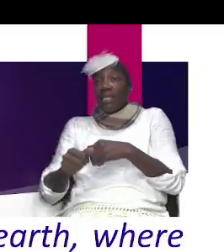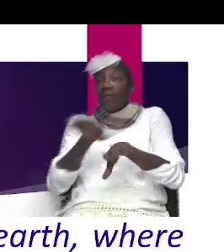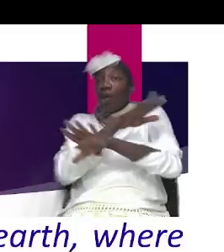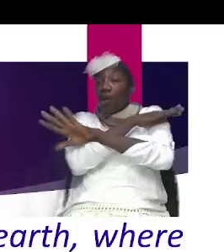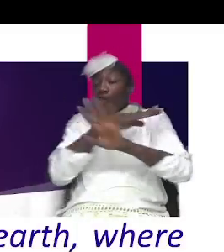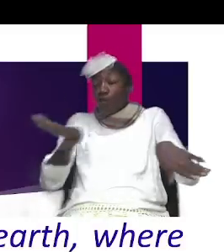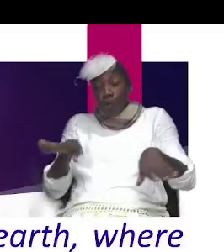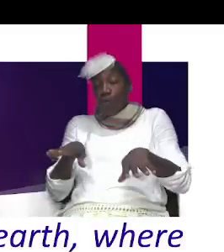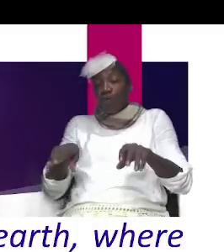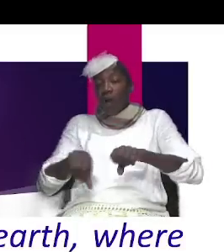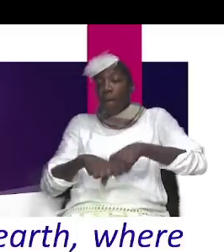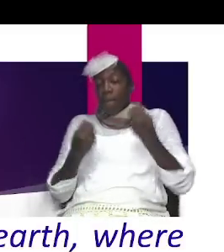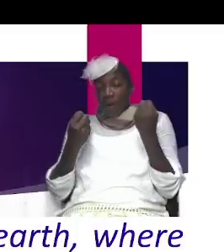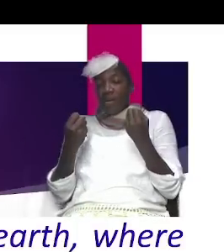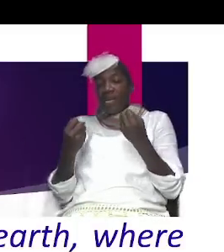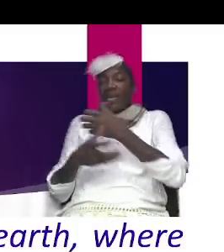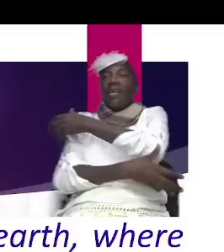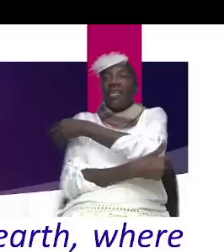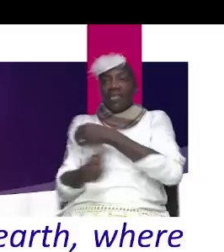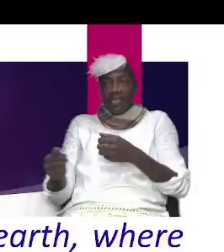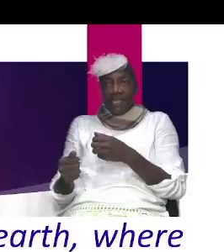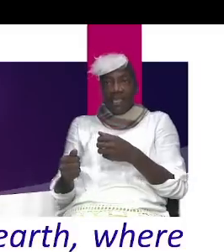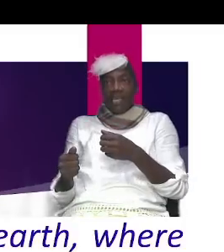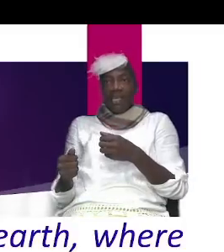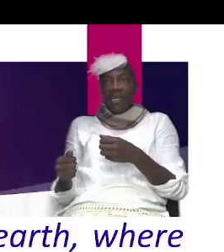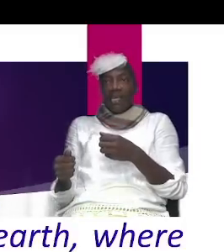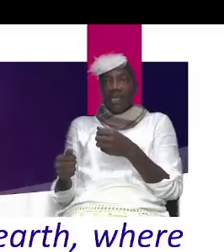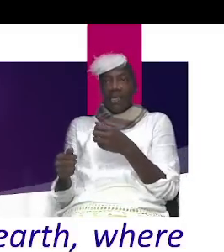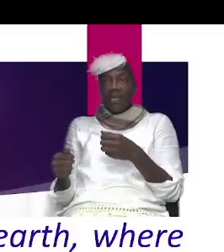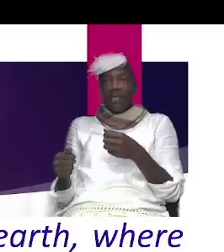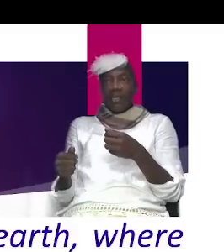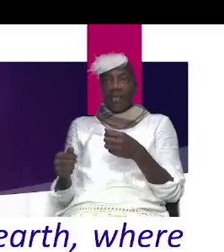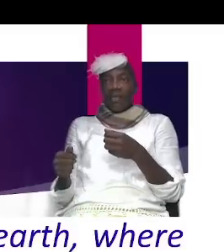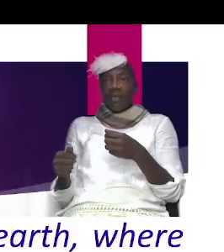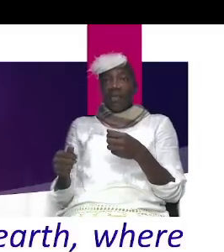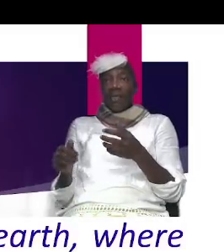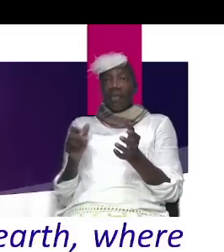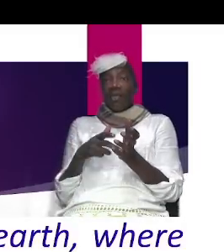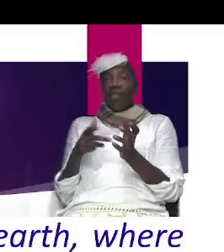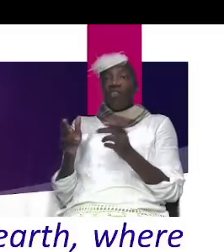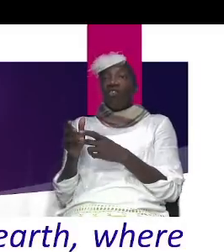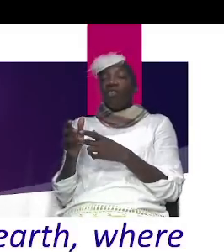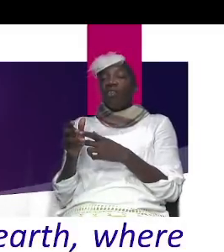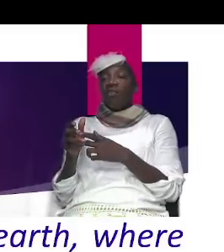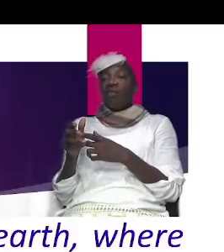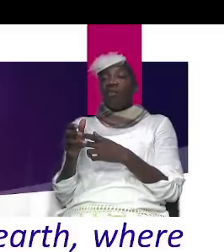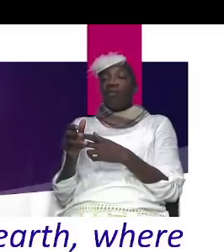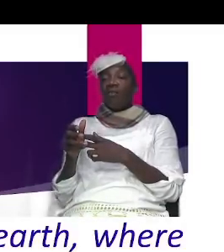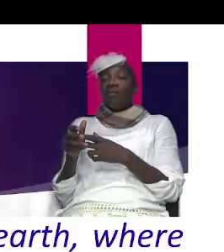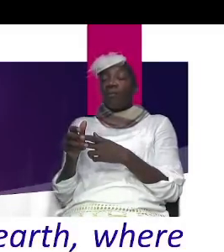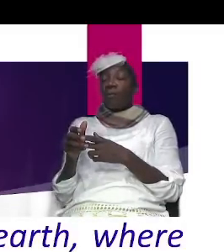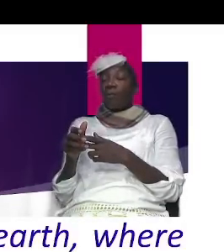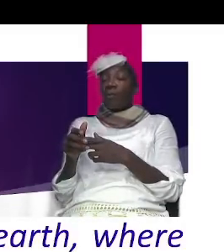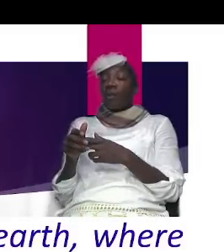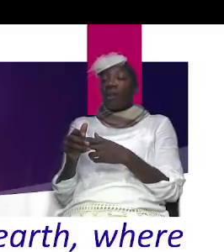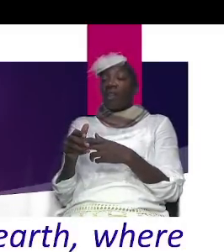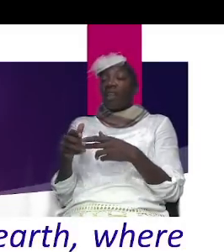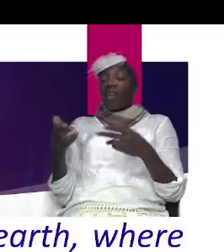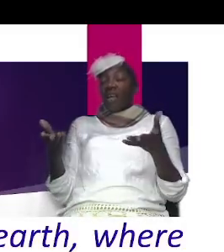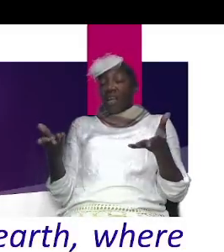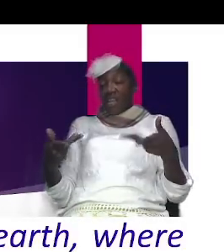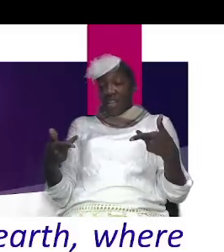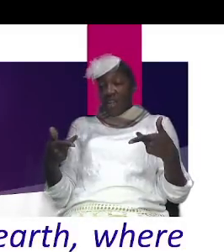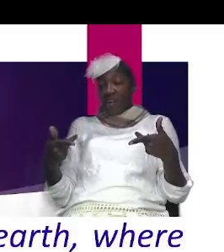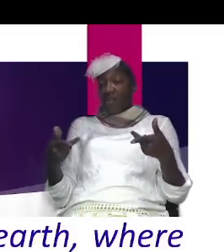not break in or steal. So here is it that he's putting it in context now. So the scripture that we read before and this one pretty